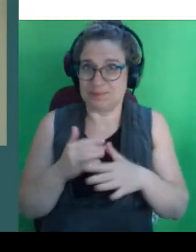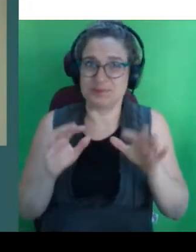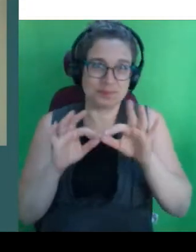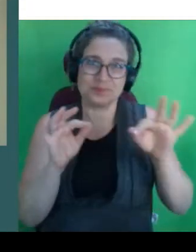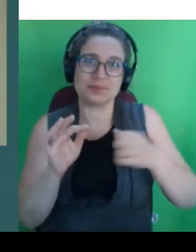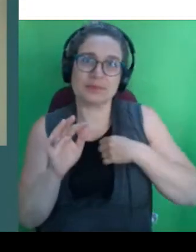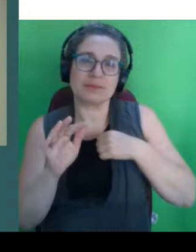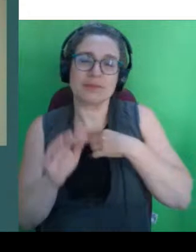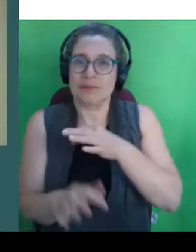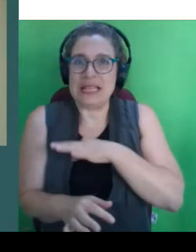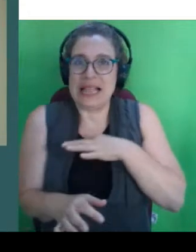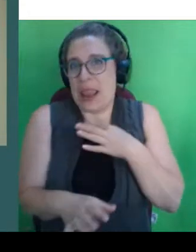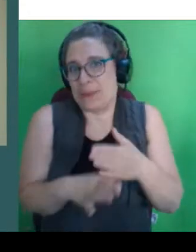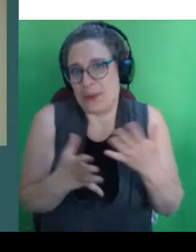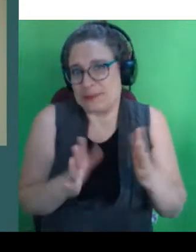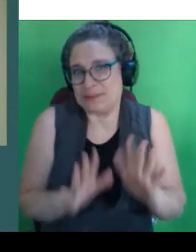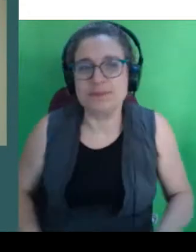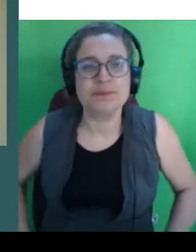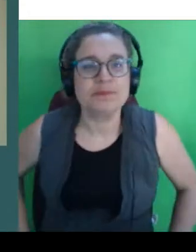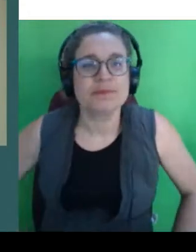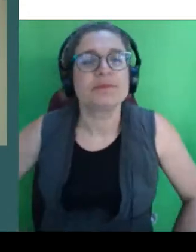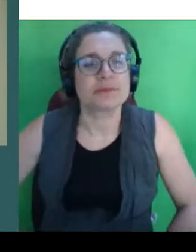practice. Thank you.